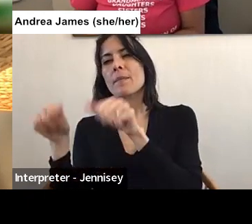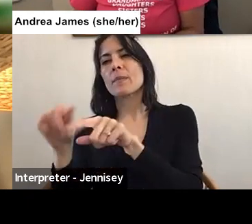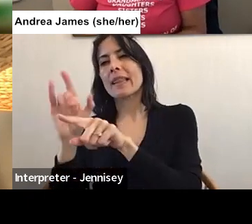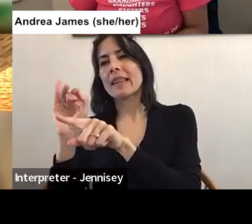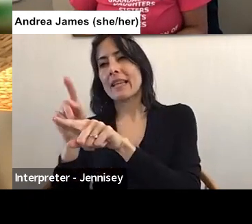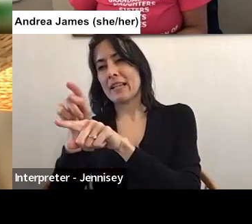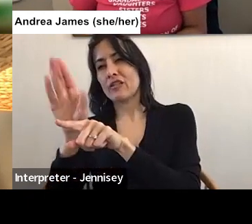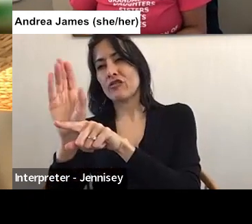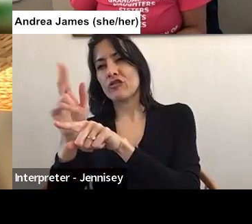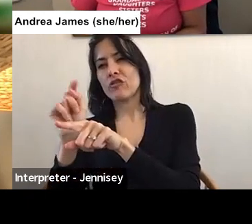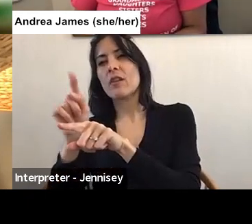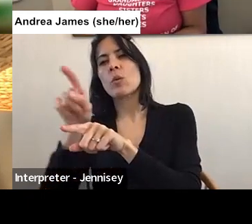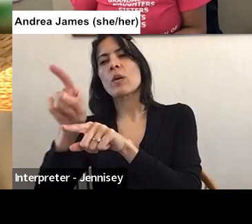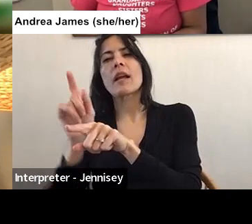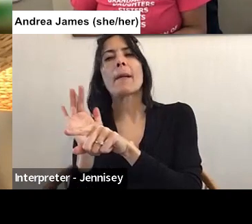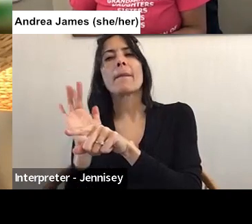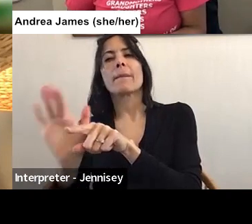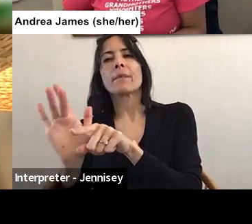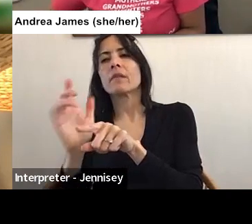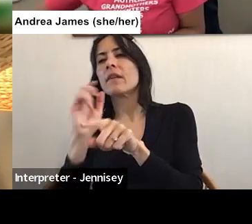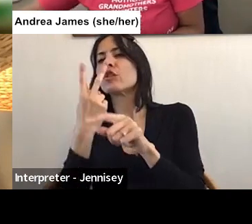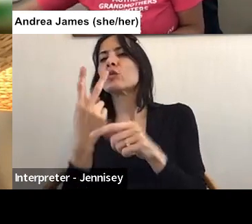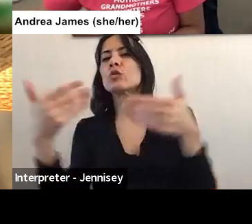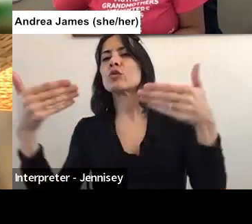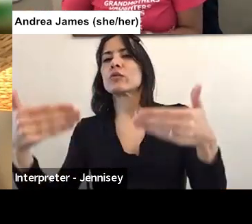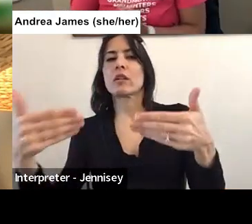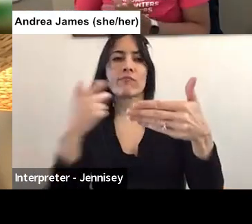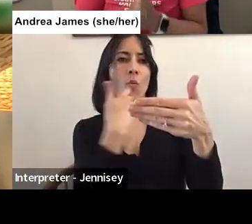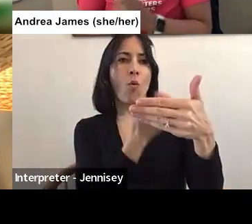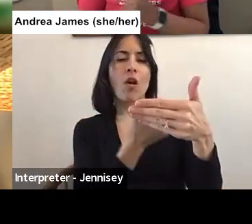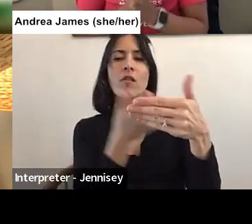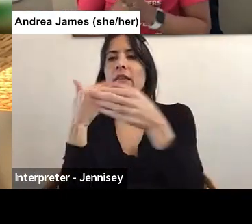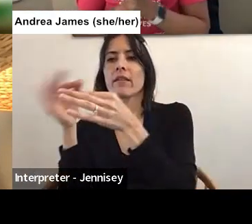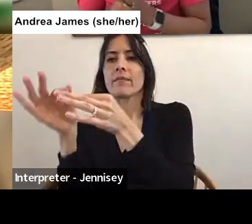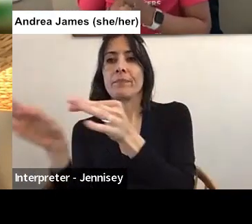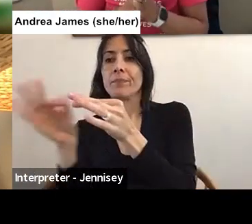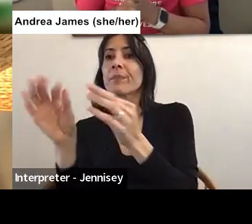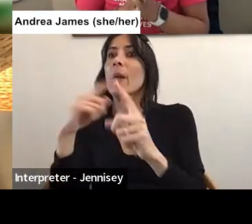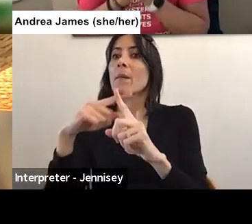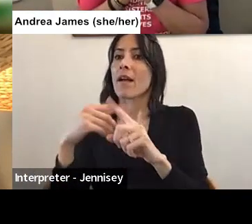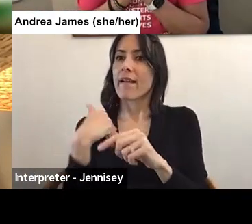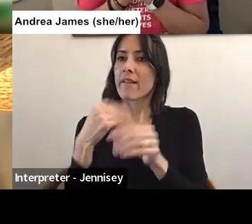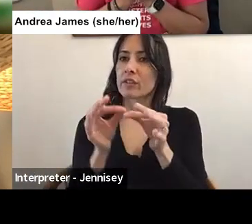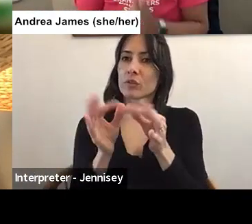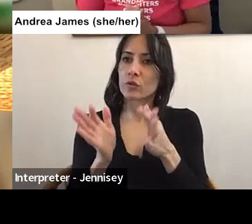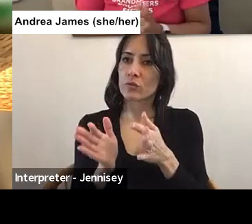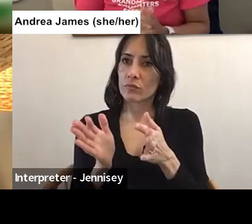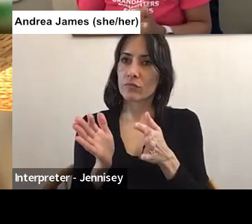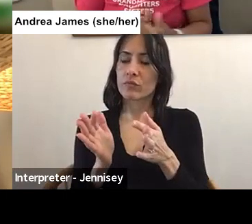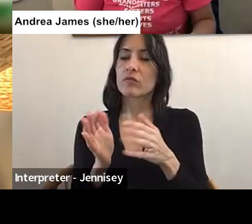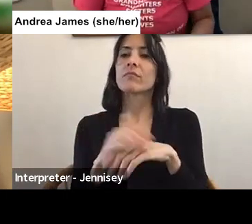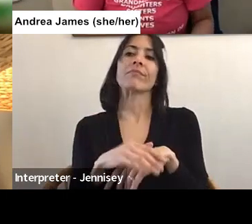the captioning on a separate screen. You should be able to see an ASL interpreter on screen. If at any